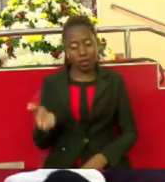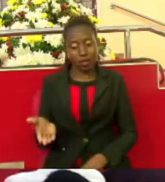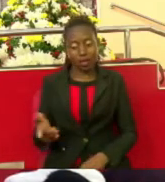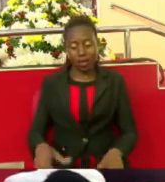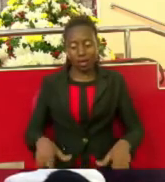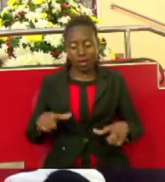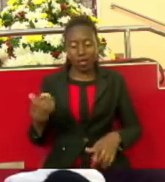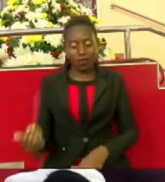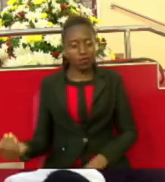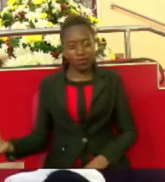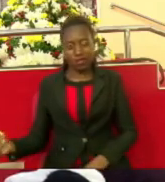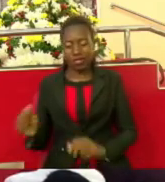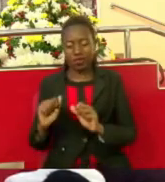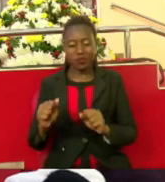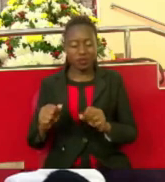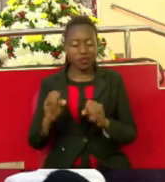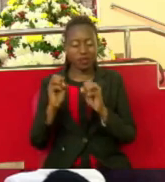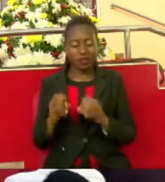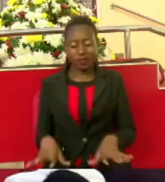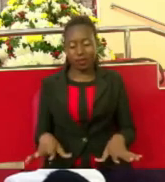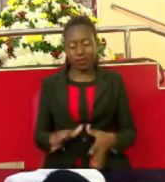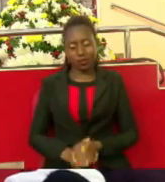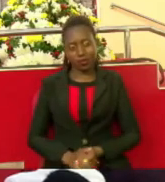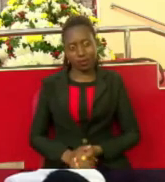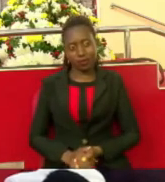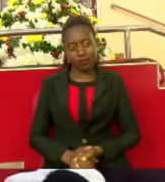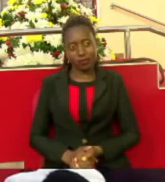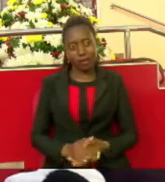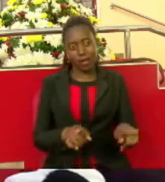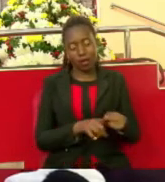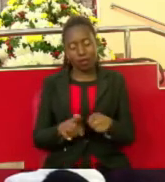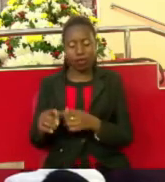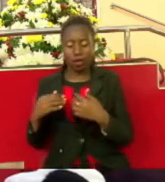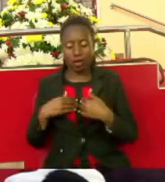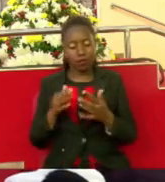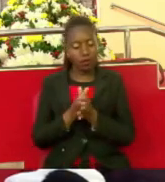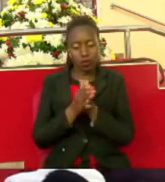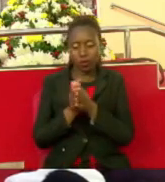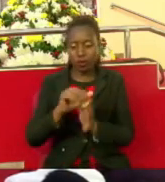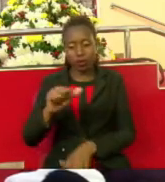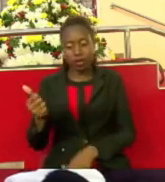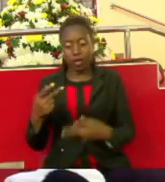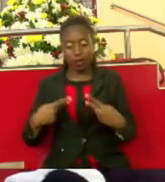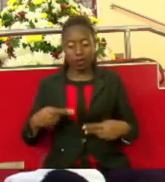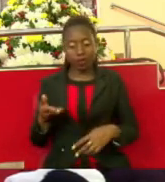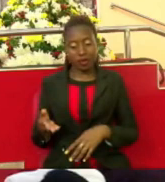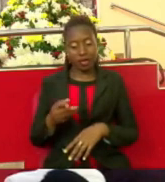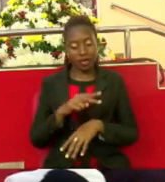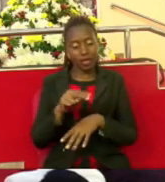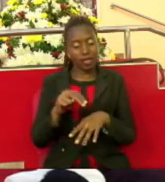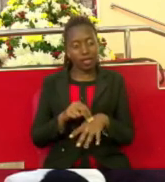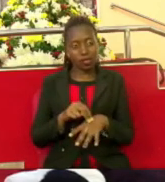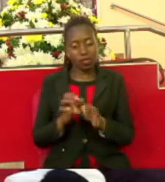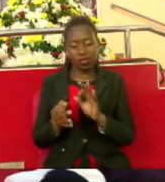other stories of CEOs in this country that if you read their lives, kuna wengine hata wako katika hii nchi ukisoma hadithi zao utashangaa. I don't want to